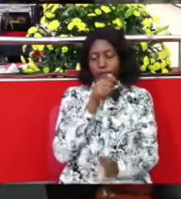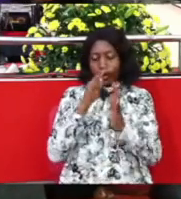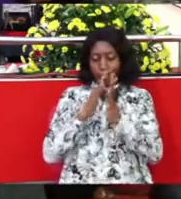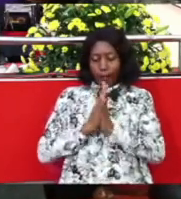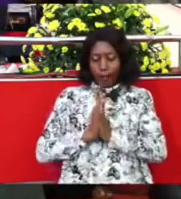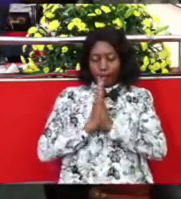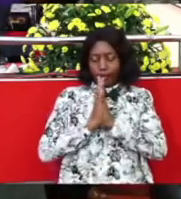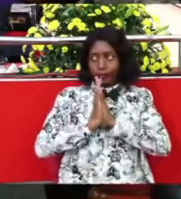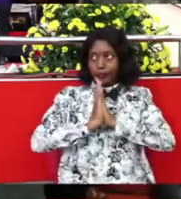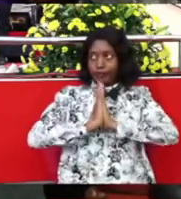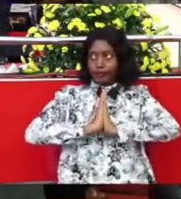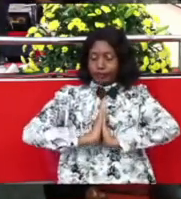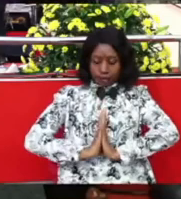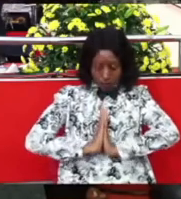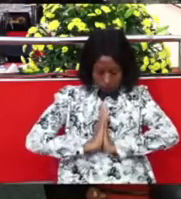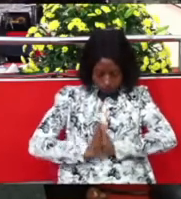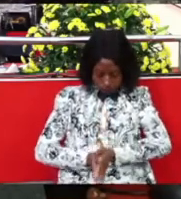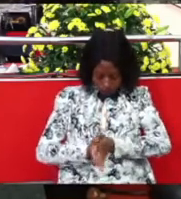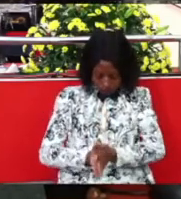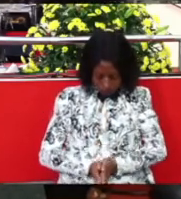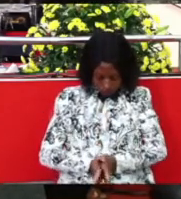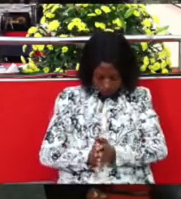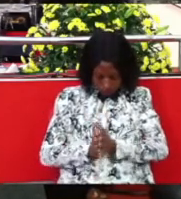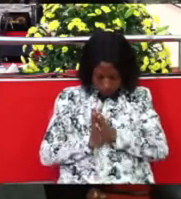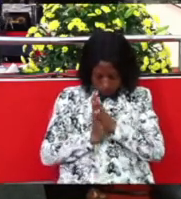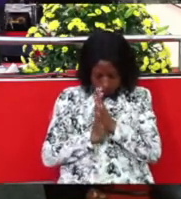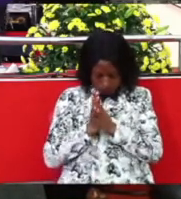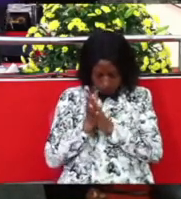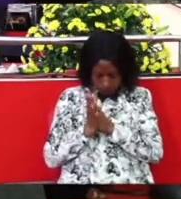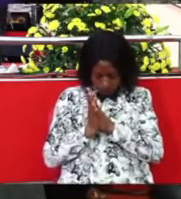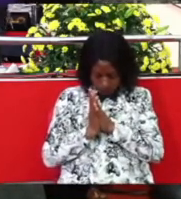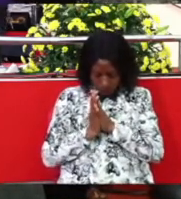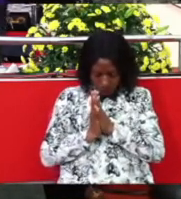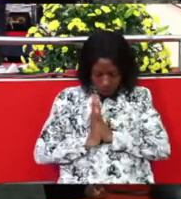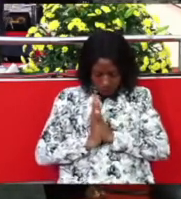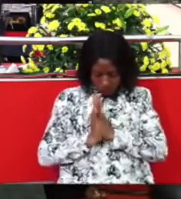Would you work in our lives? As individuals,